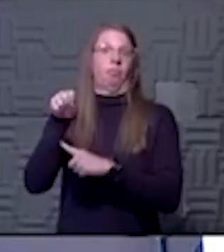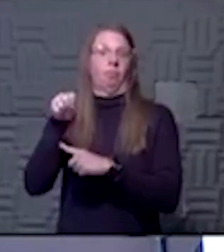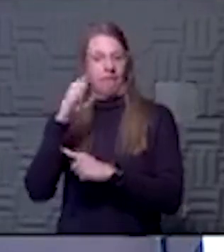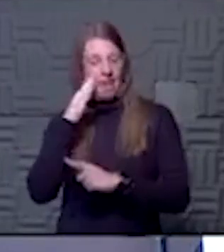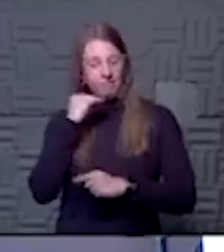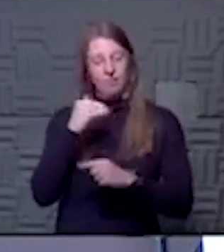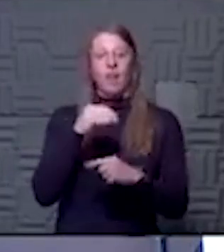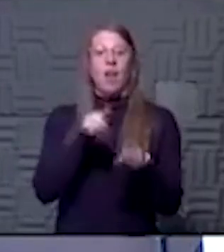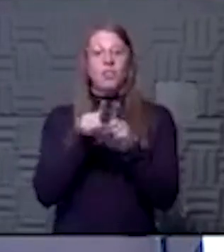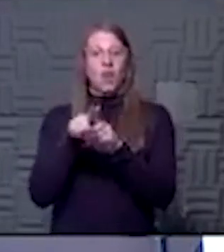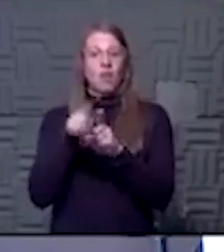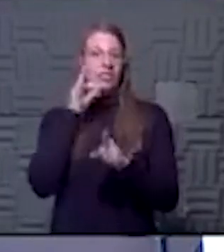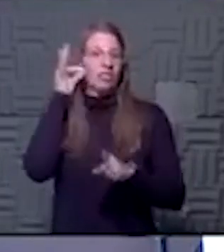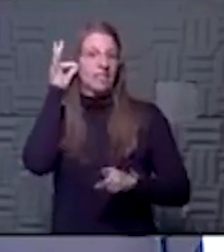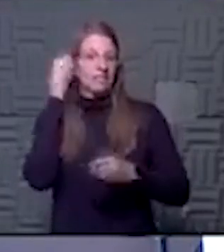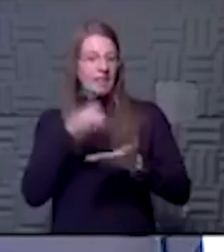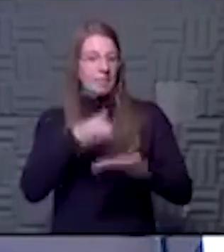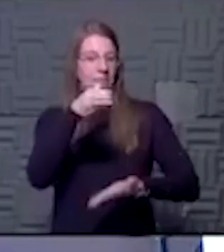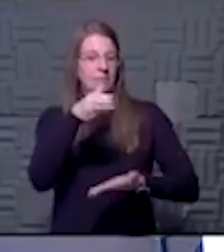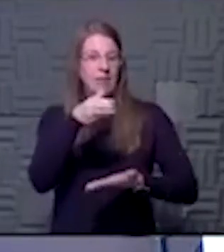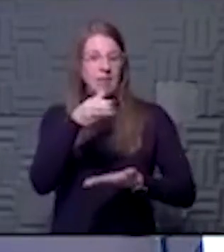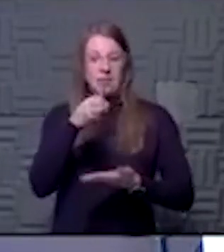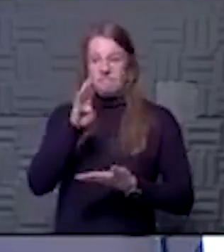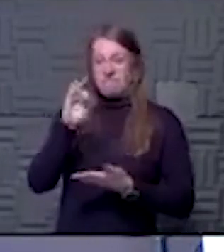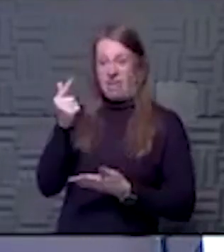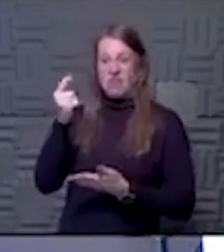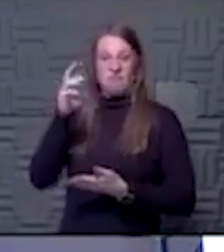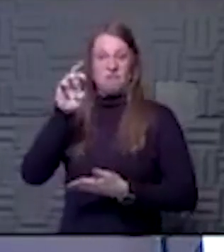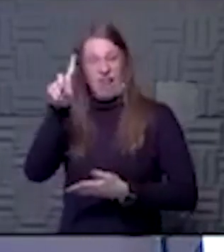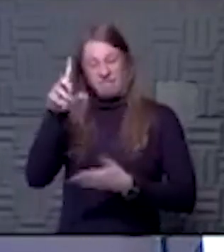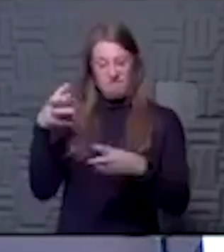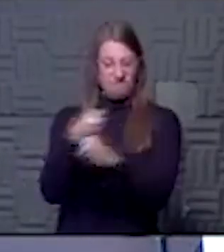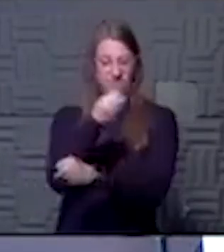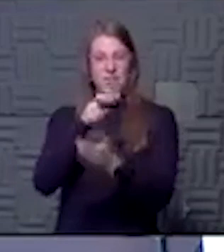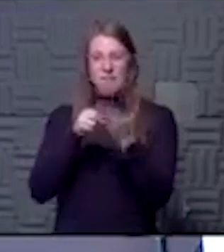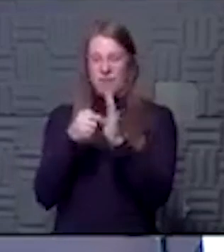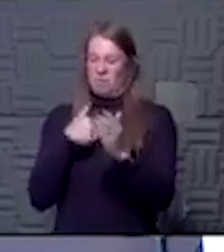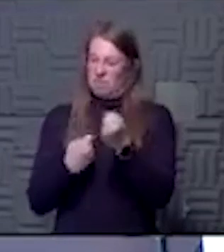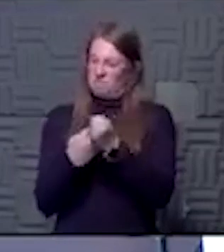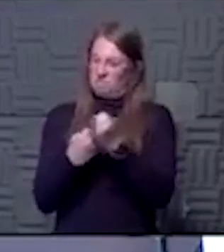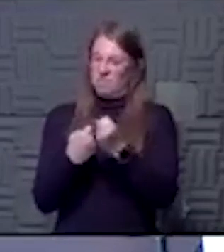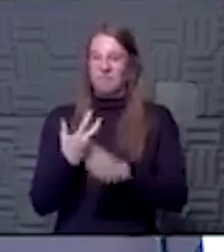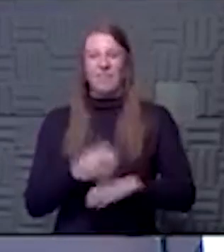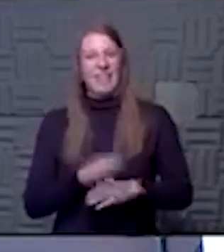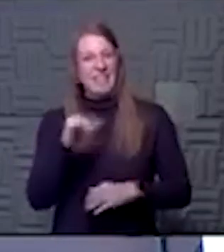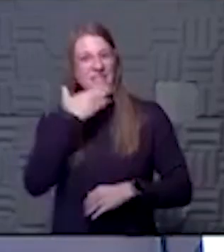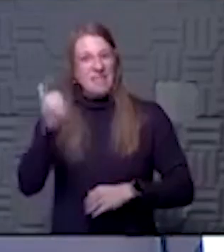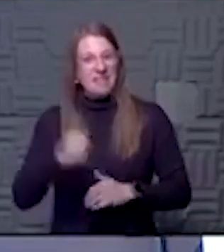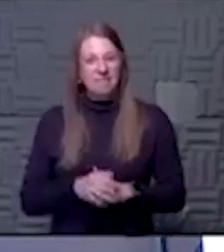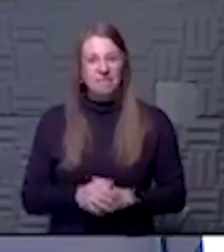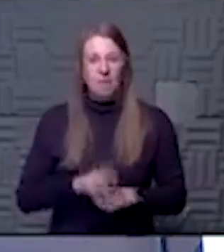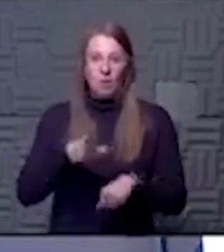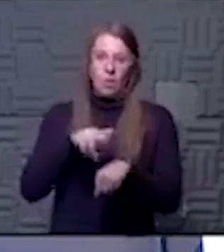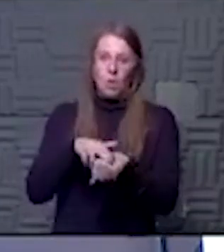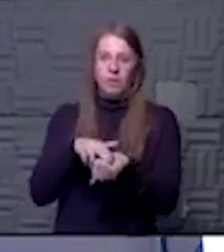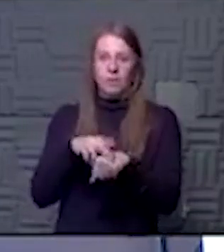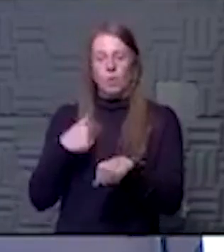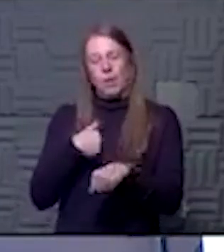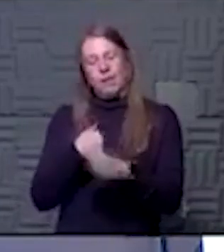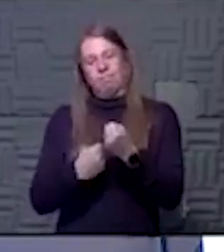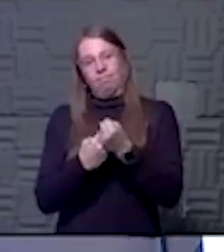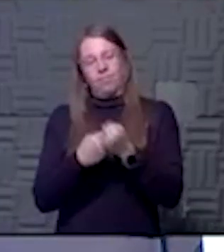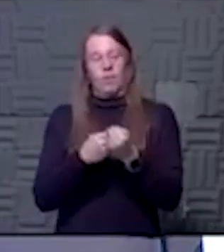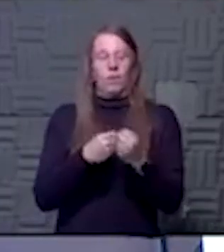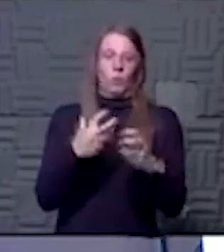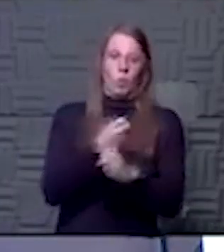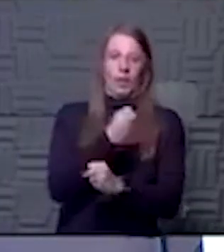Cup, demonstrating once again that when Big Red takes it home, we're right there with him. That's right. It's the best. Of course, we're with him, win or lose, but yes,